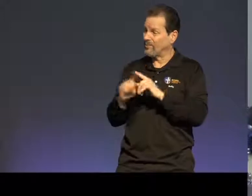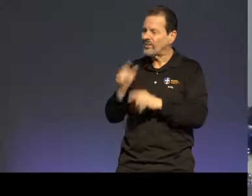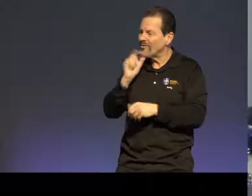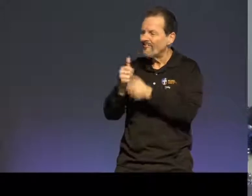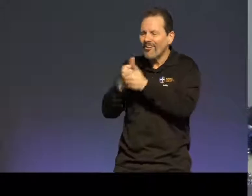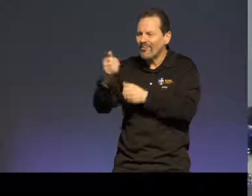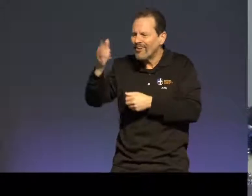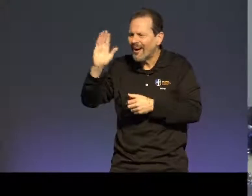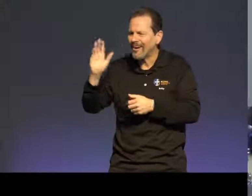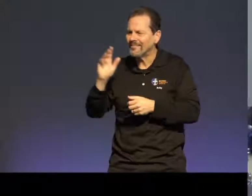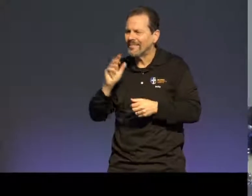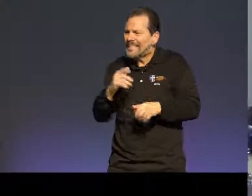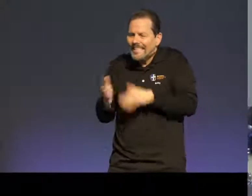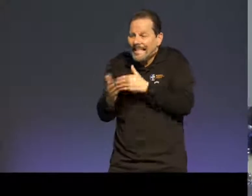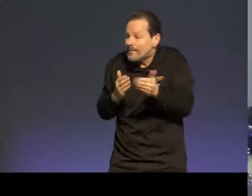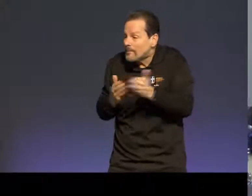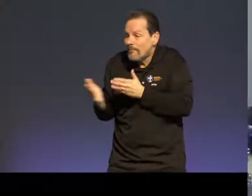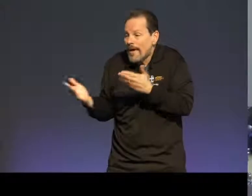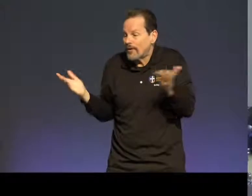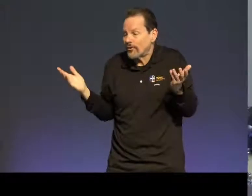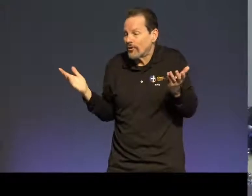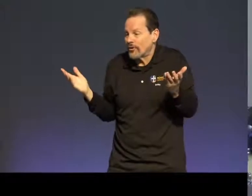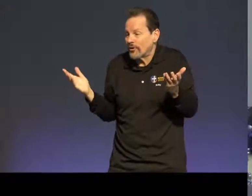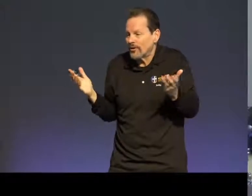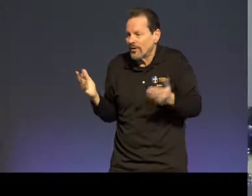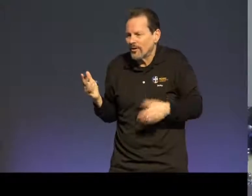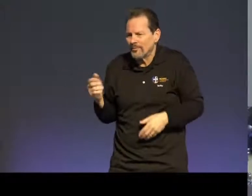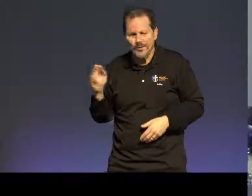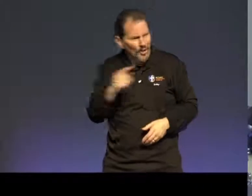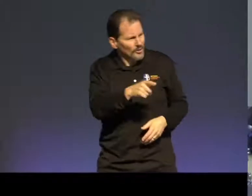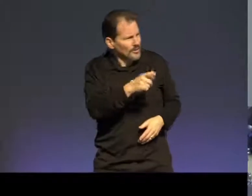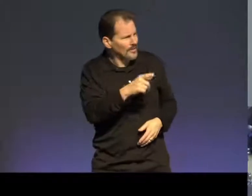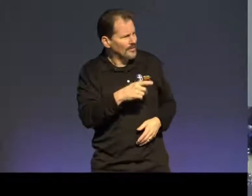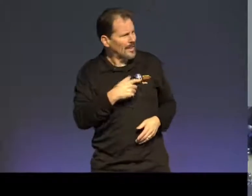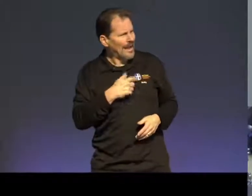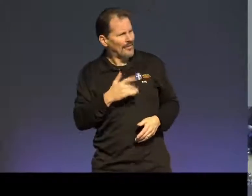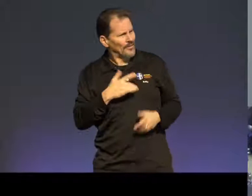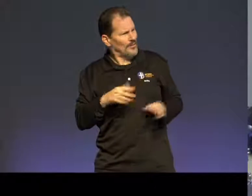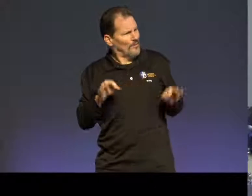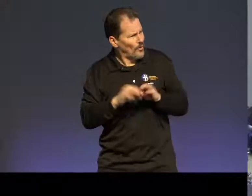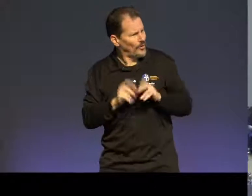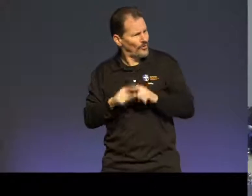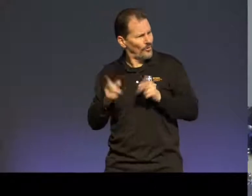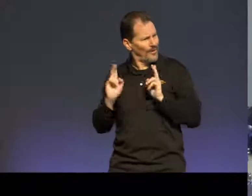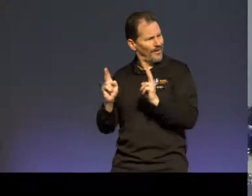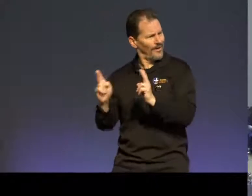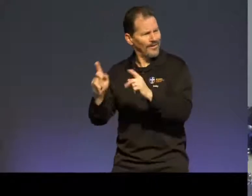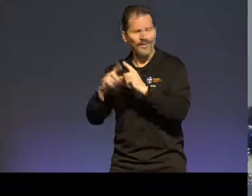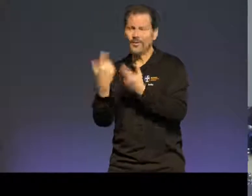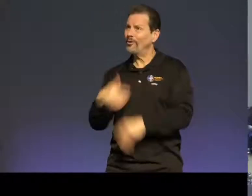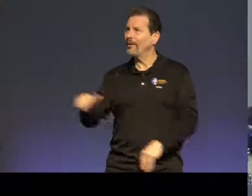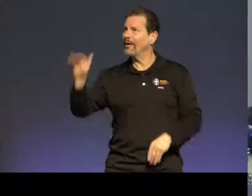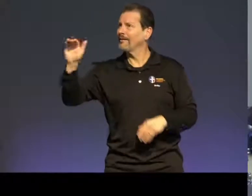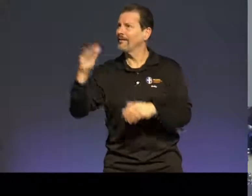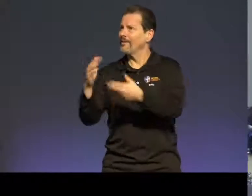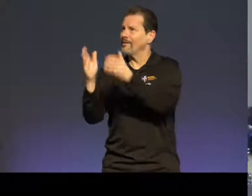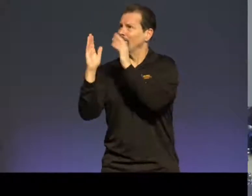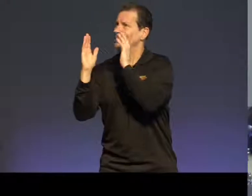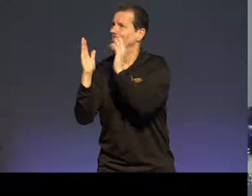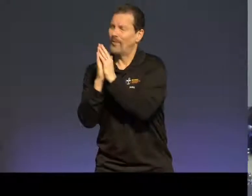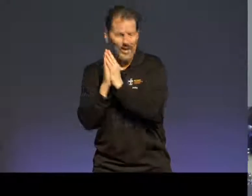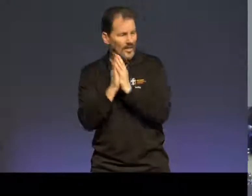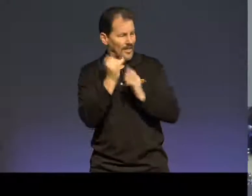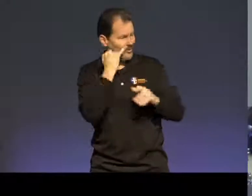Saul is saying, I did this because we needed to seek God and you weren't present. Samuel is saying, had you waited, I would have arrived and everything God said would have been